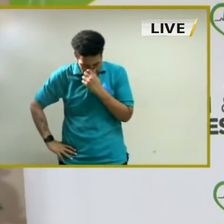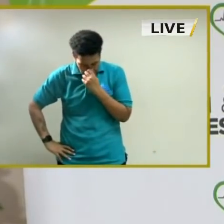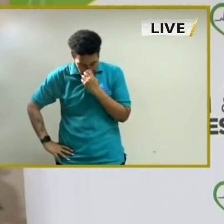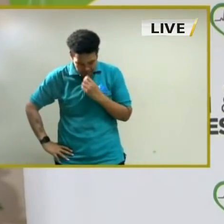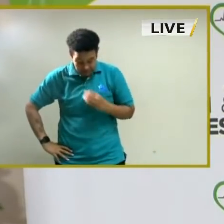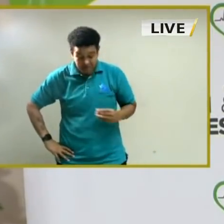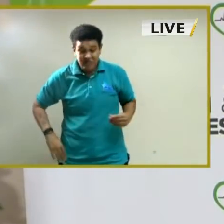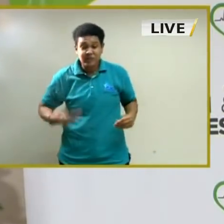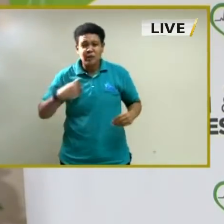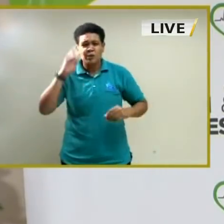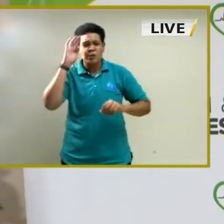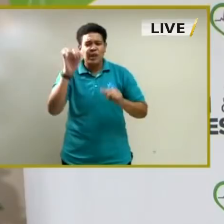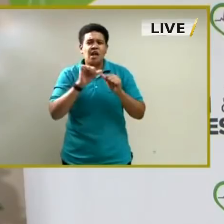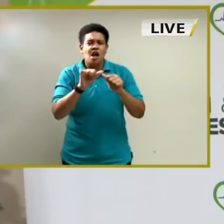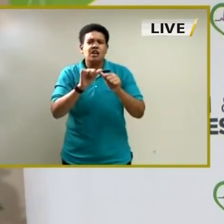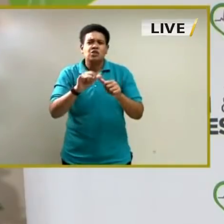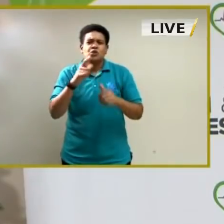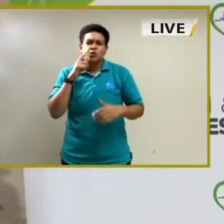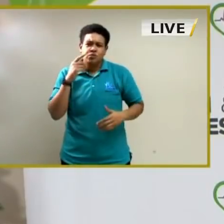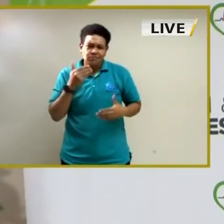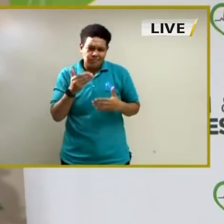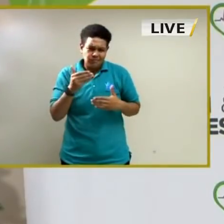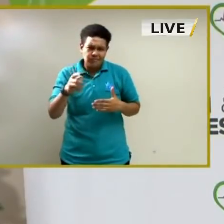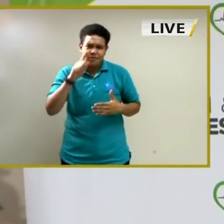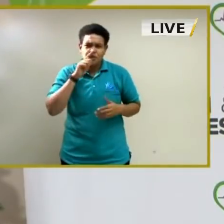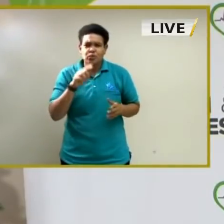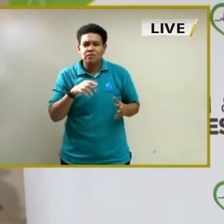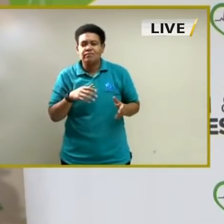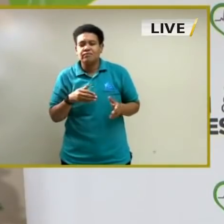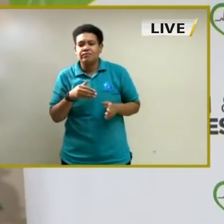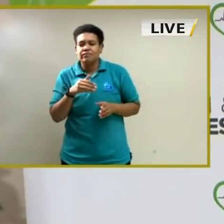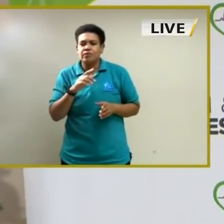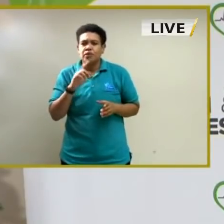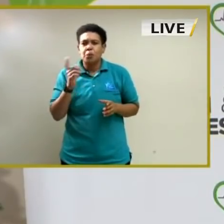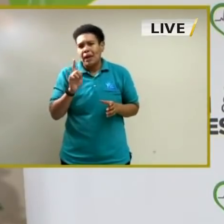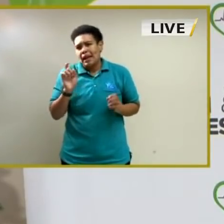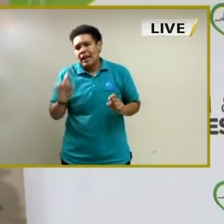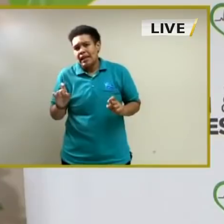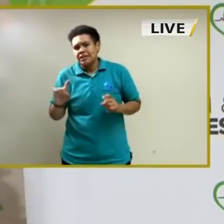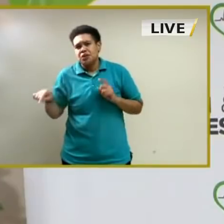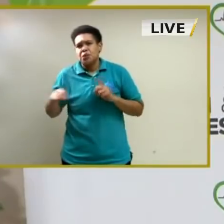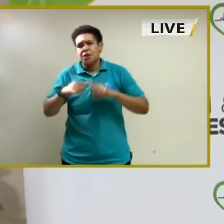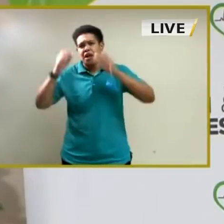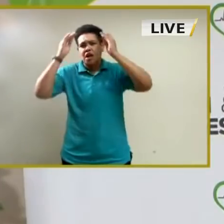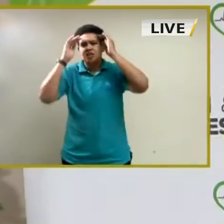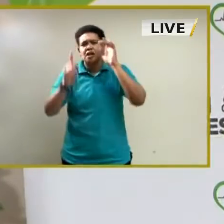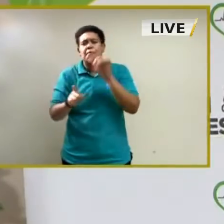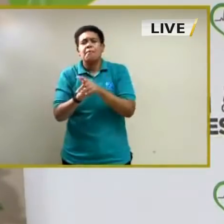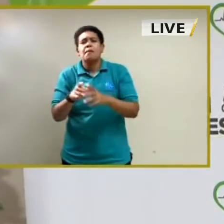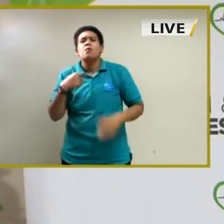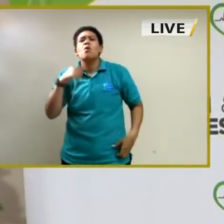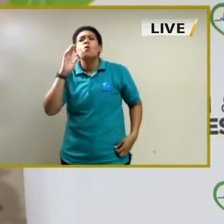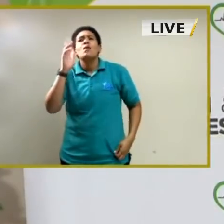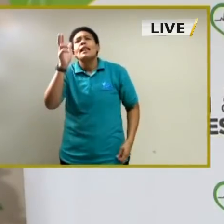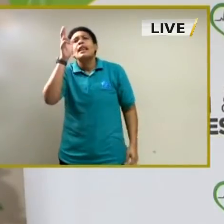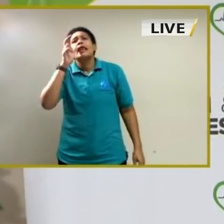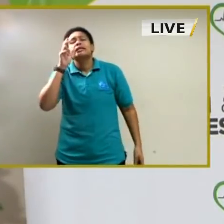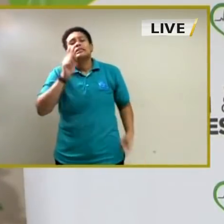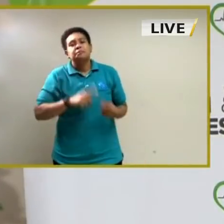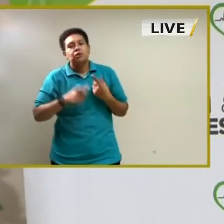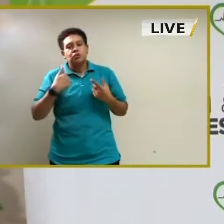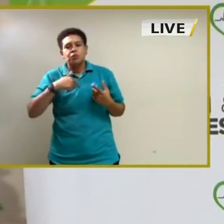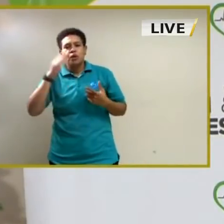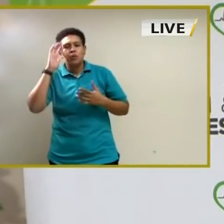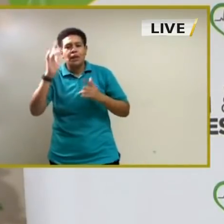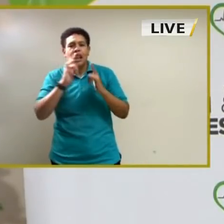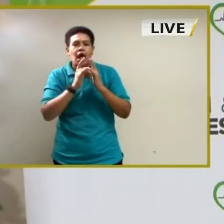to pivot where necessary. Whenever there is a concern, we will listen and we will adjust.